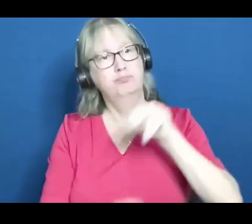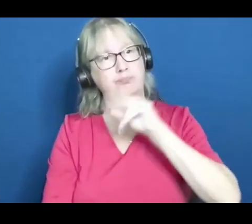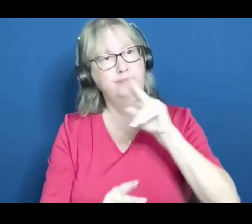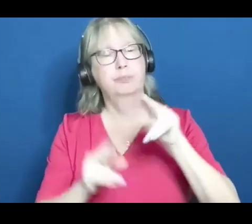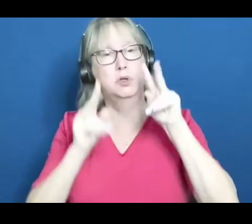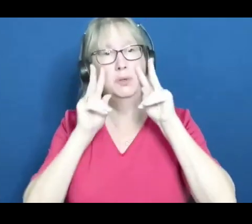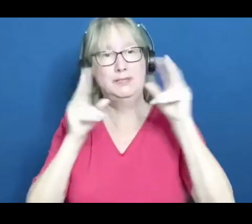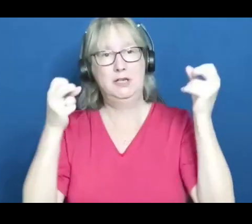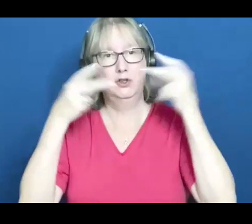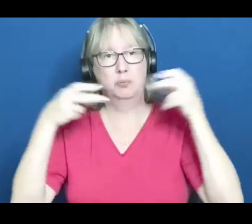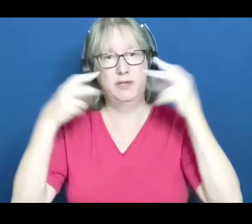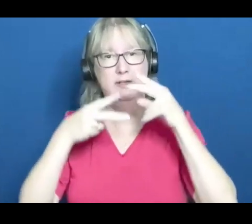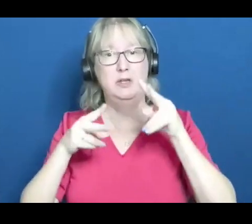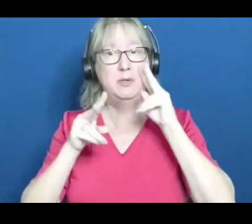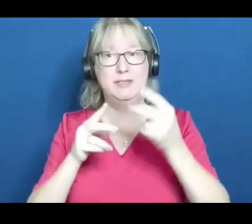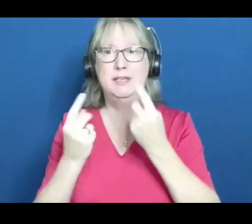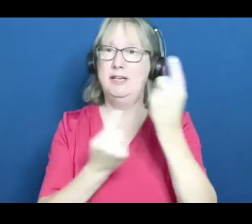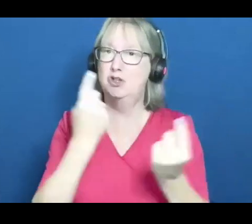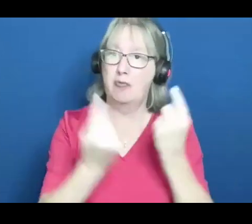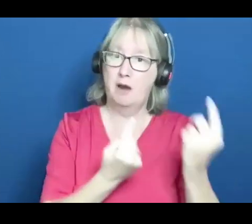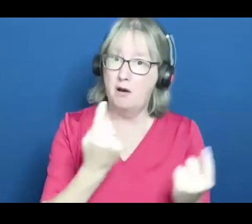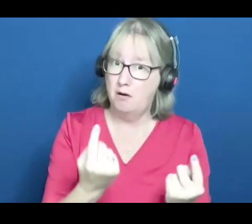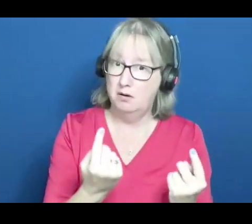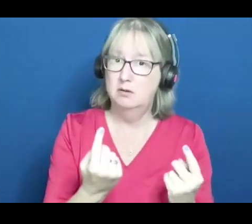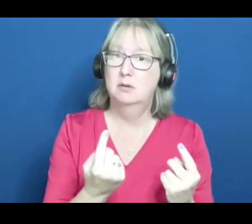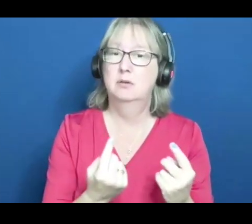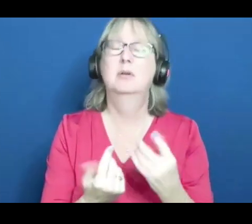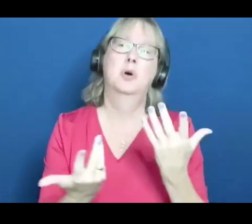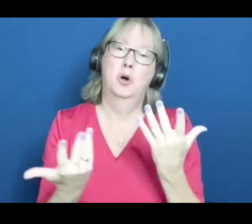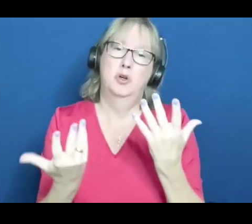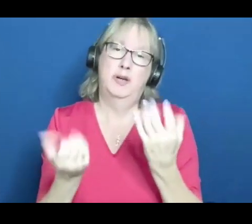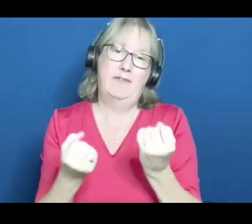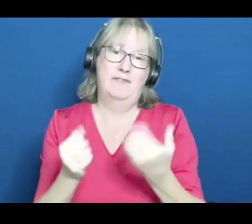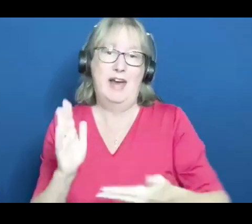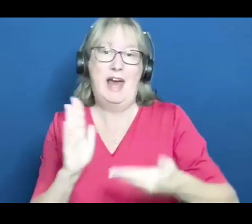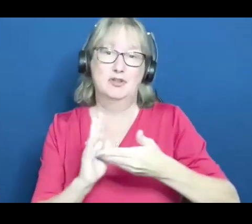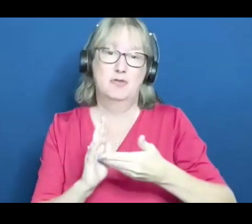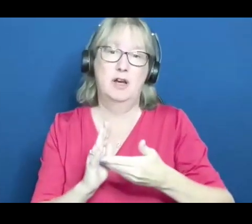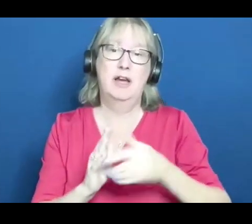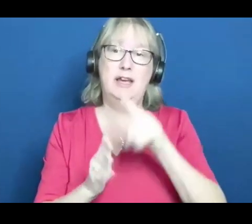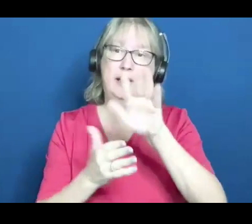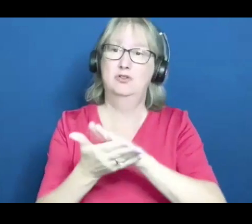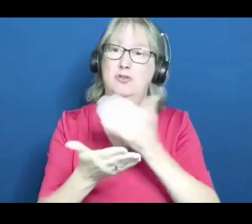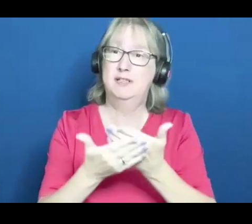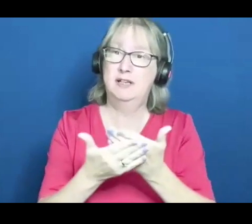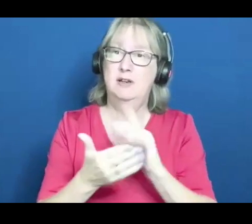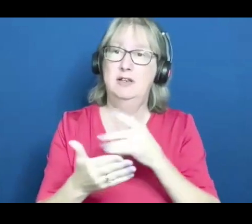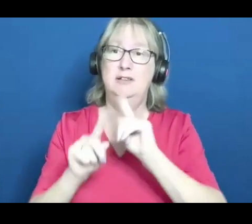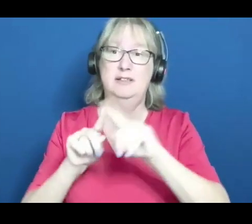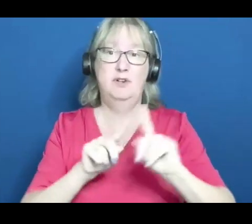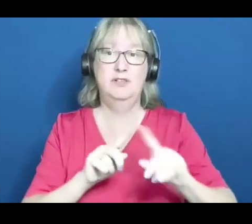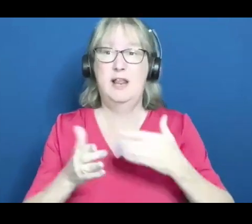subtitles, and you'll be able to see each speaker. Additionally, certain features you can have with it is it can translate from